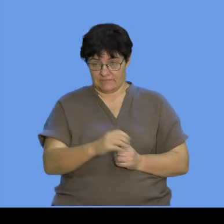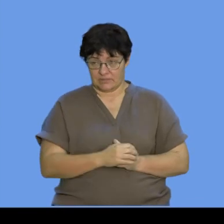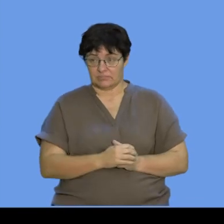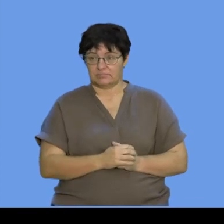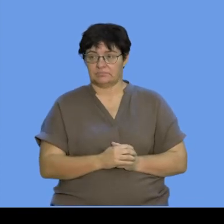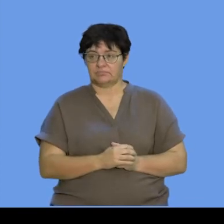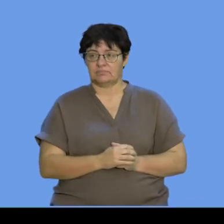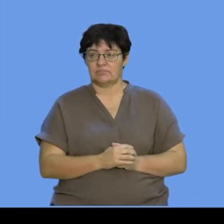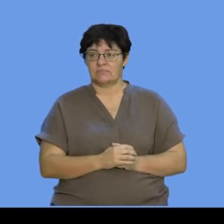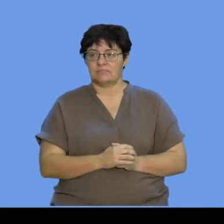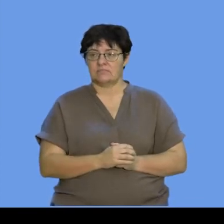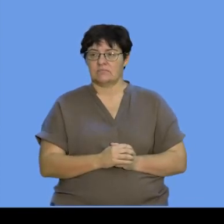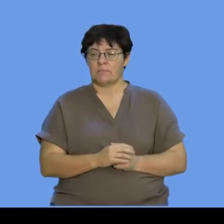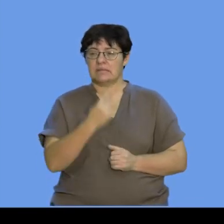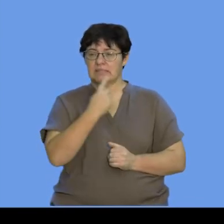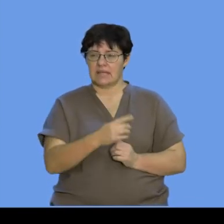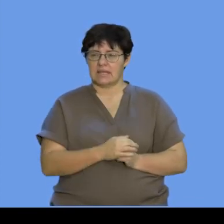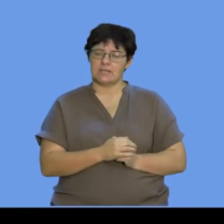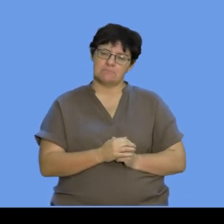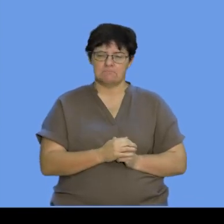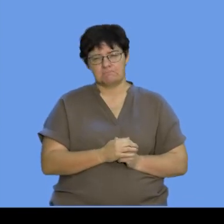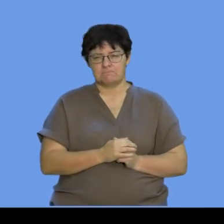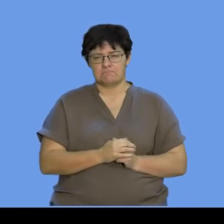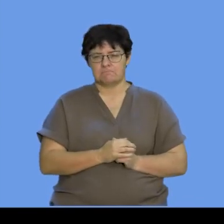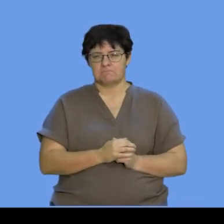right? Then I'm going to first say